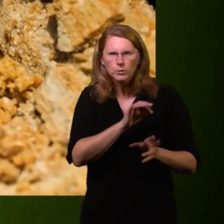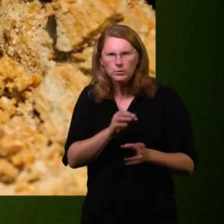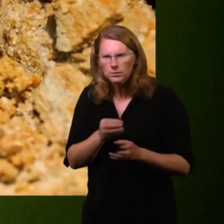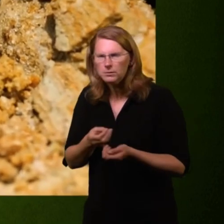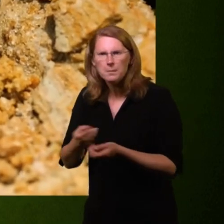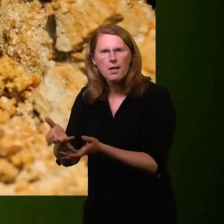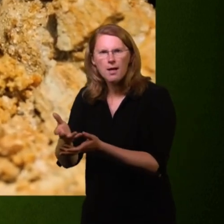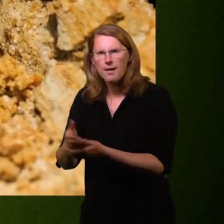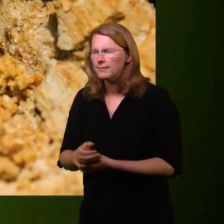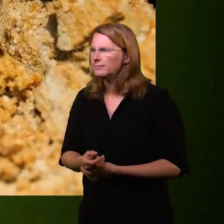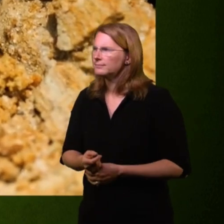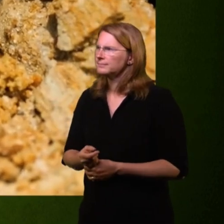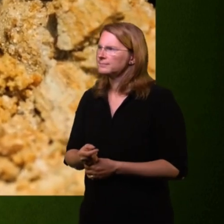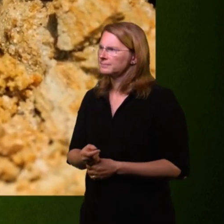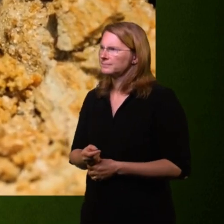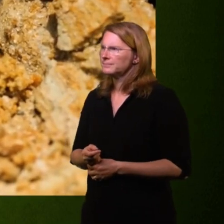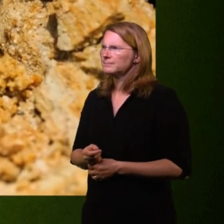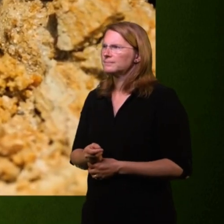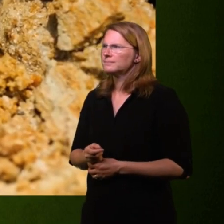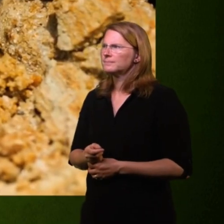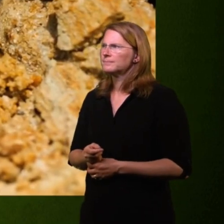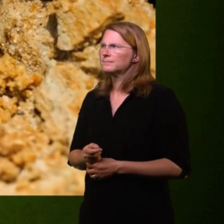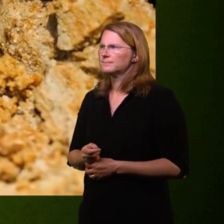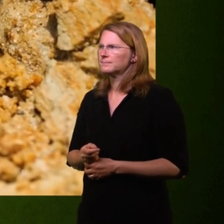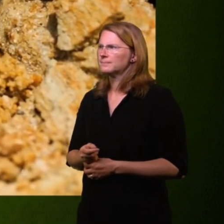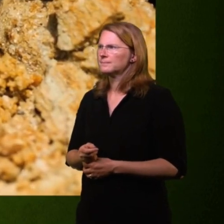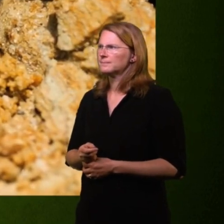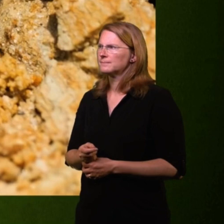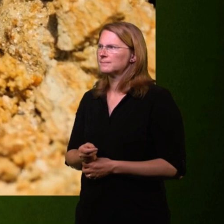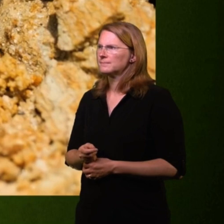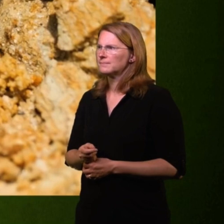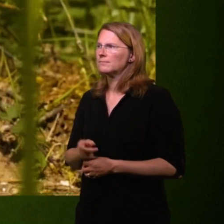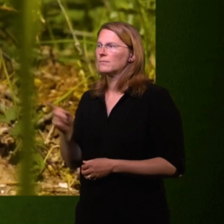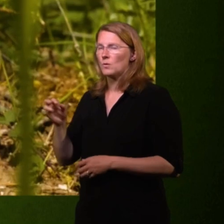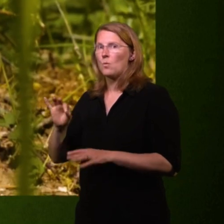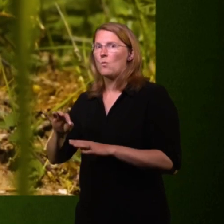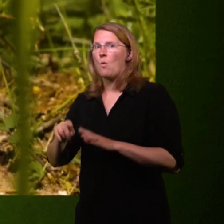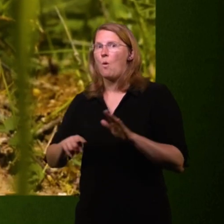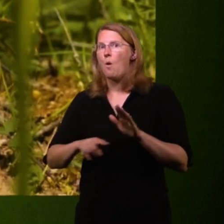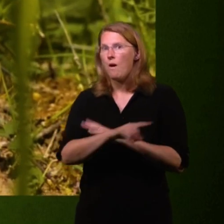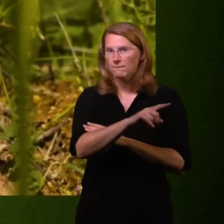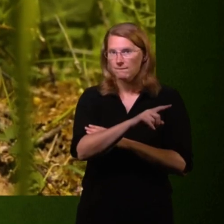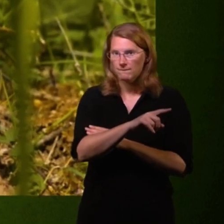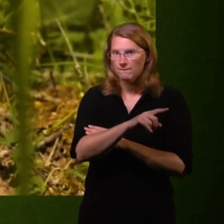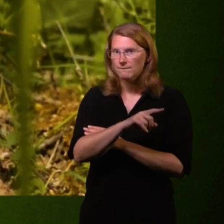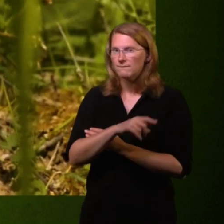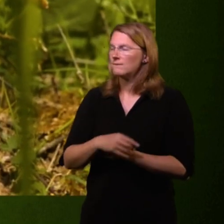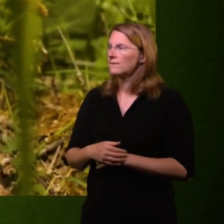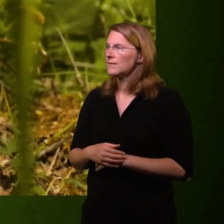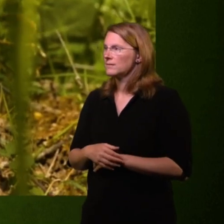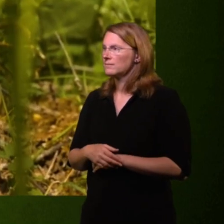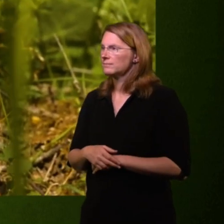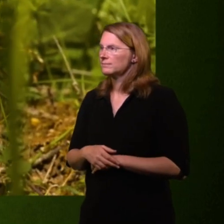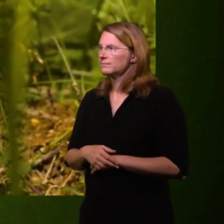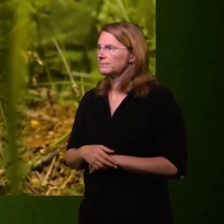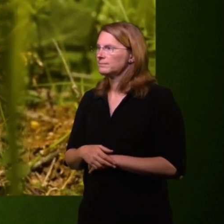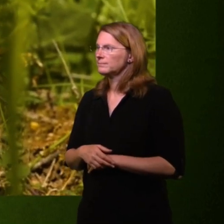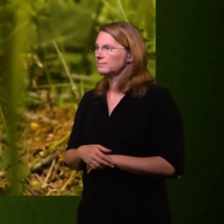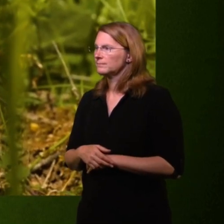The mining bee finally leaves the nest, opening a short window of opportunity for our furry